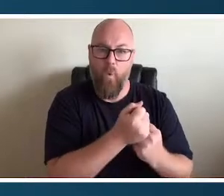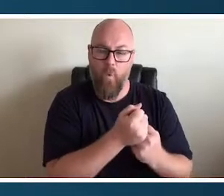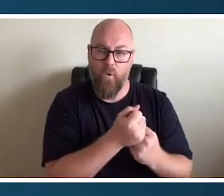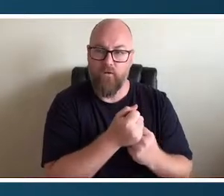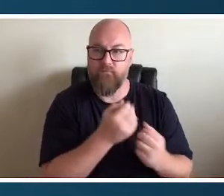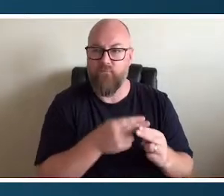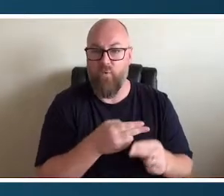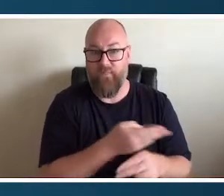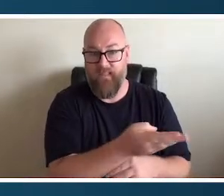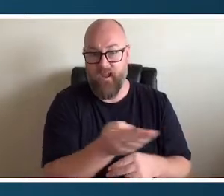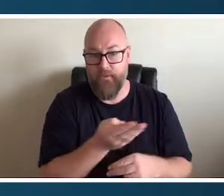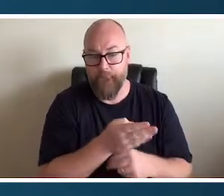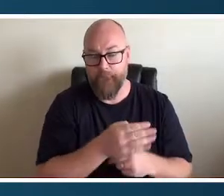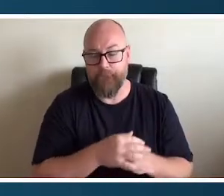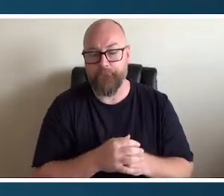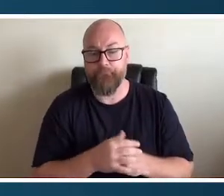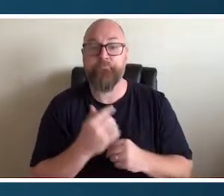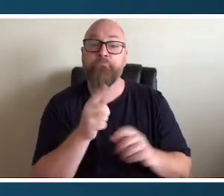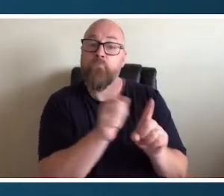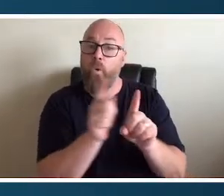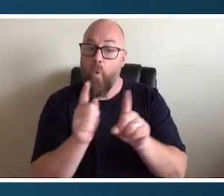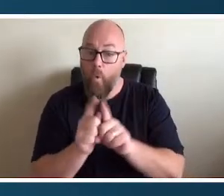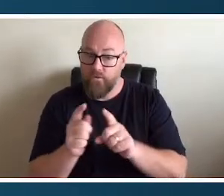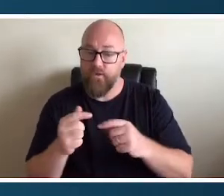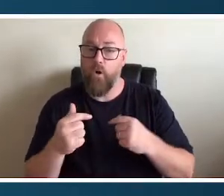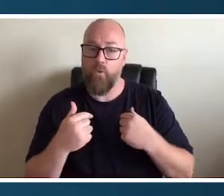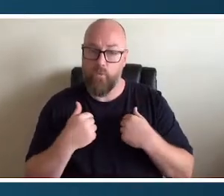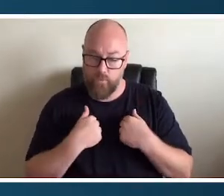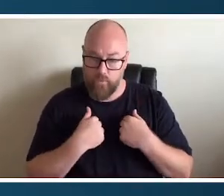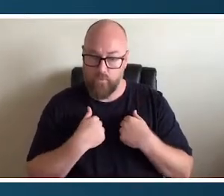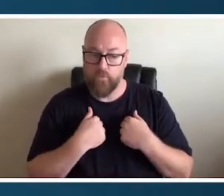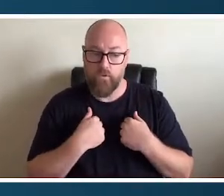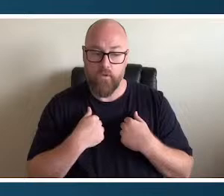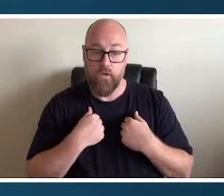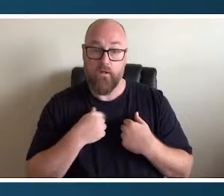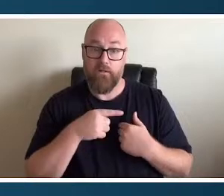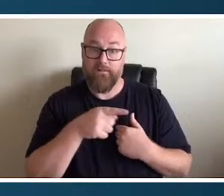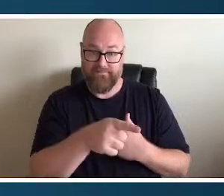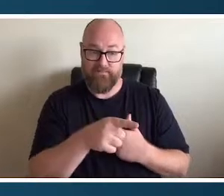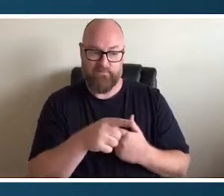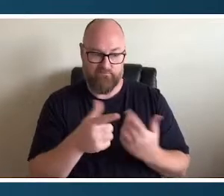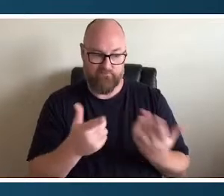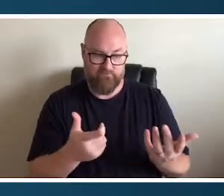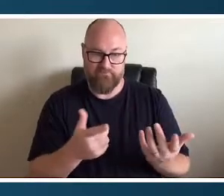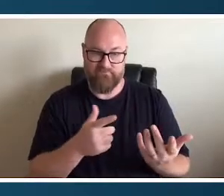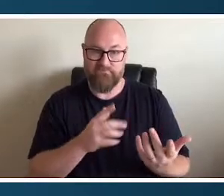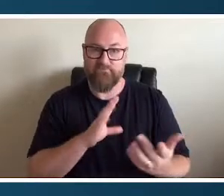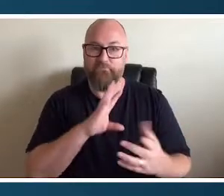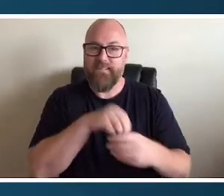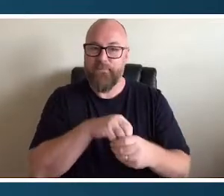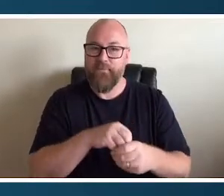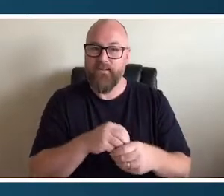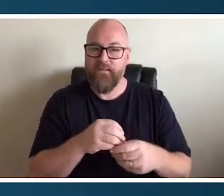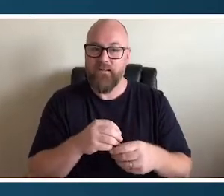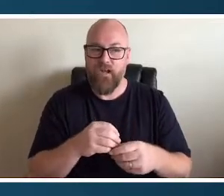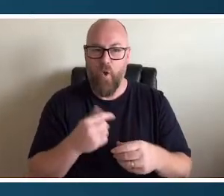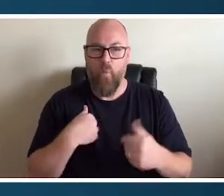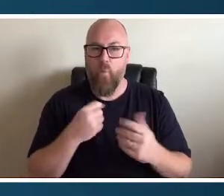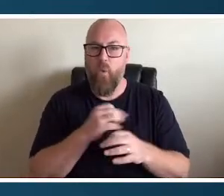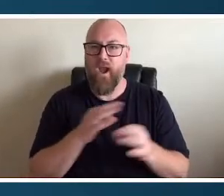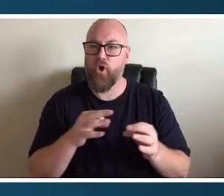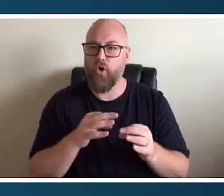I also mentioned that anticipatory action and prevention are underfunded, and the lack of investment in these